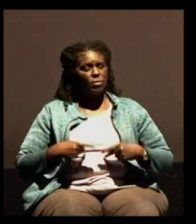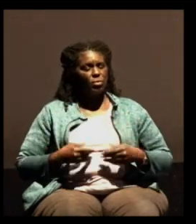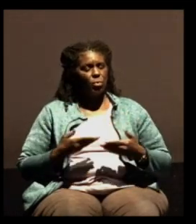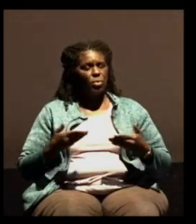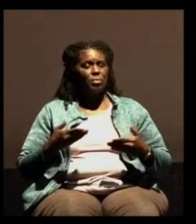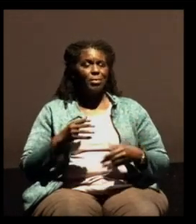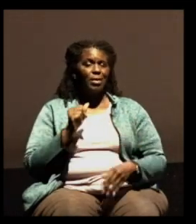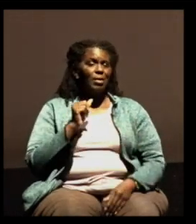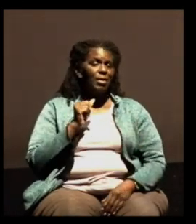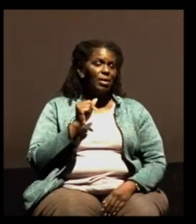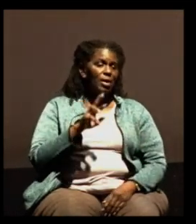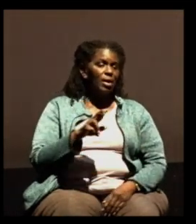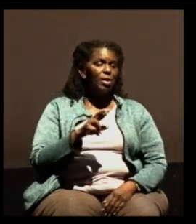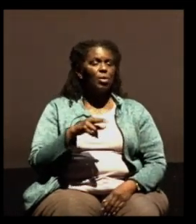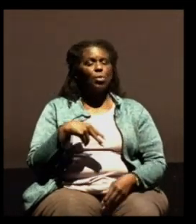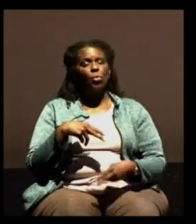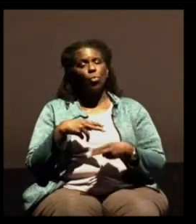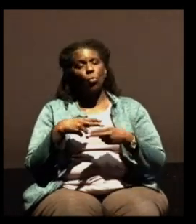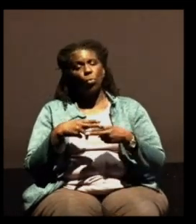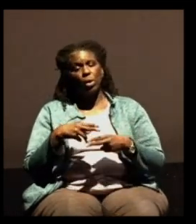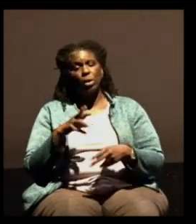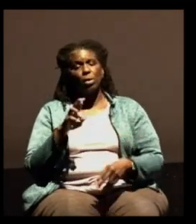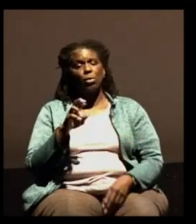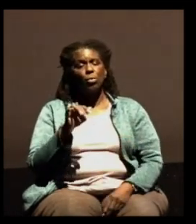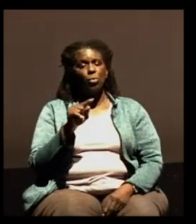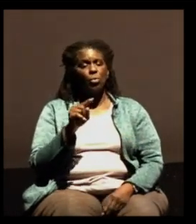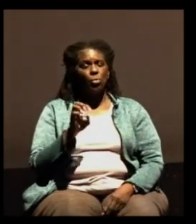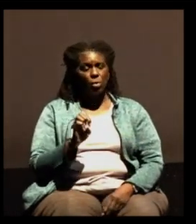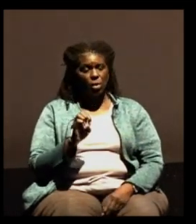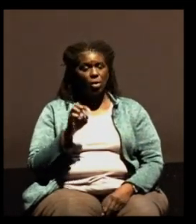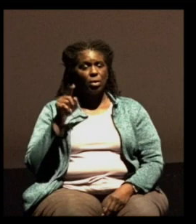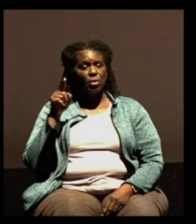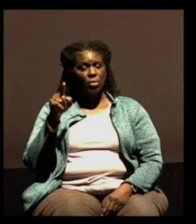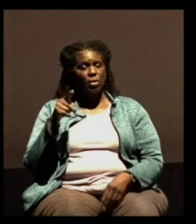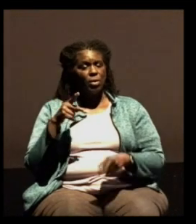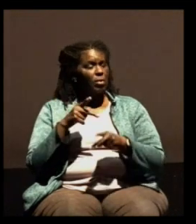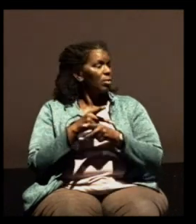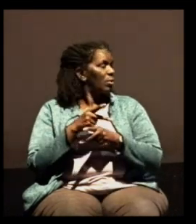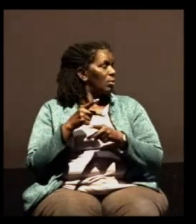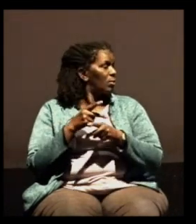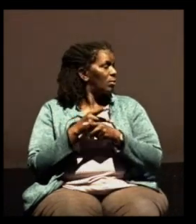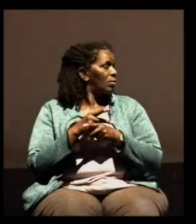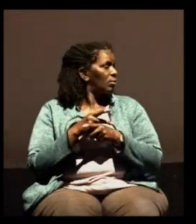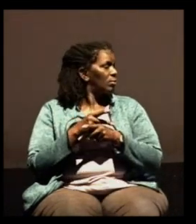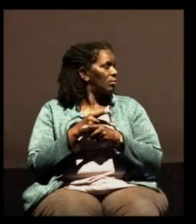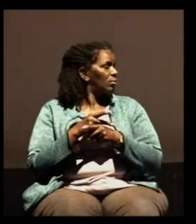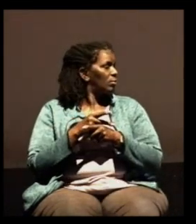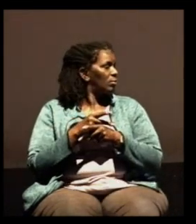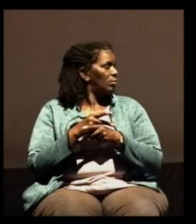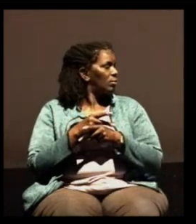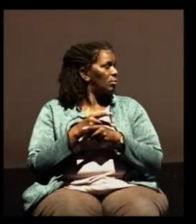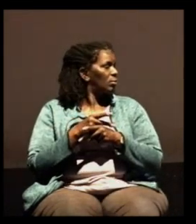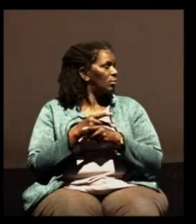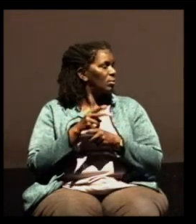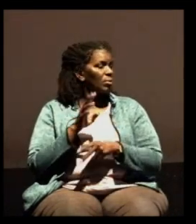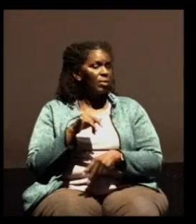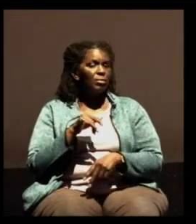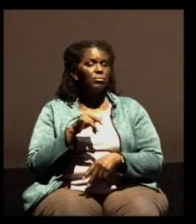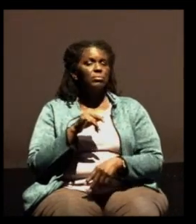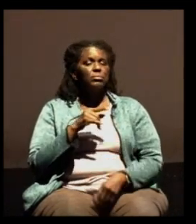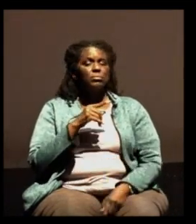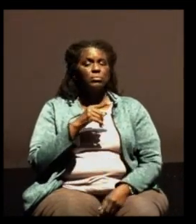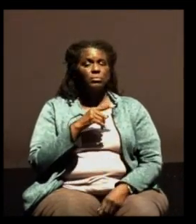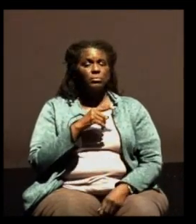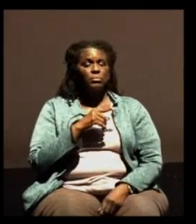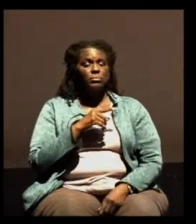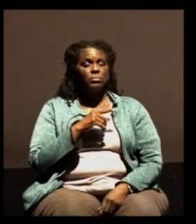weight. But this was a bit different. It was you're calculating the integral of a function that's analytical on this contour that's